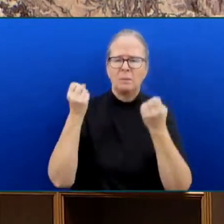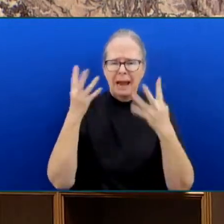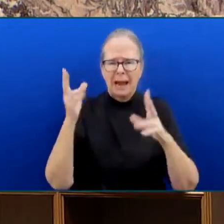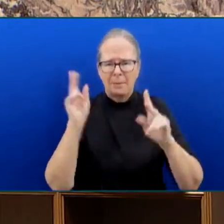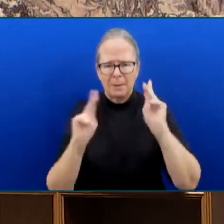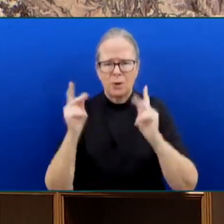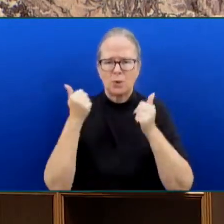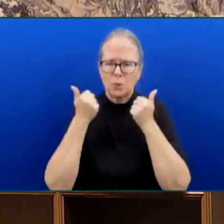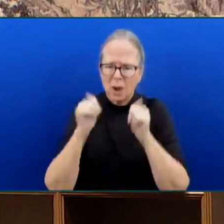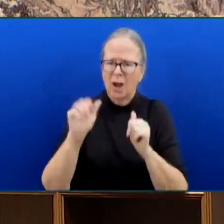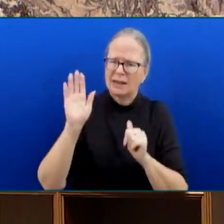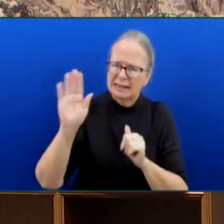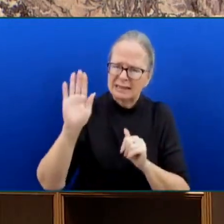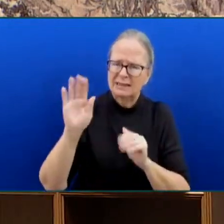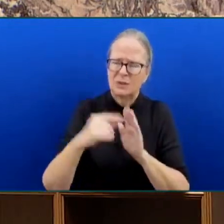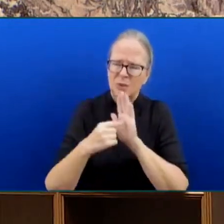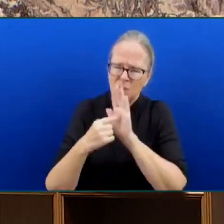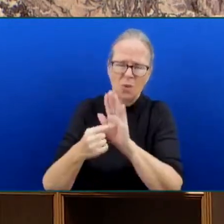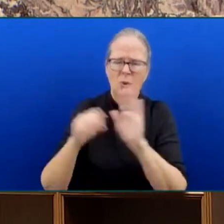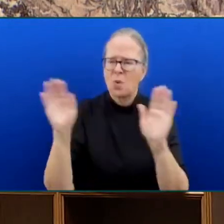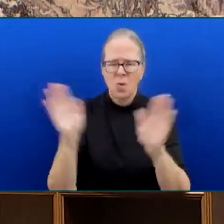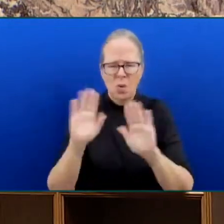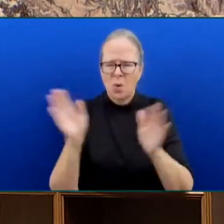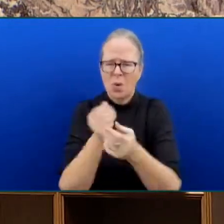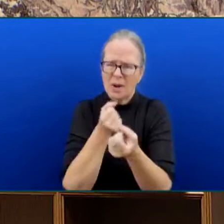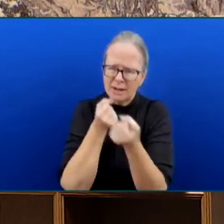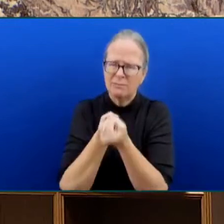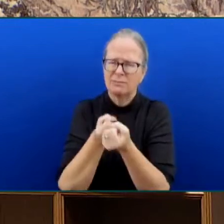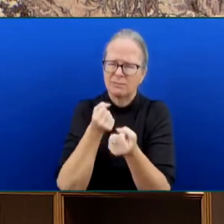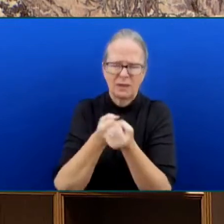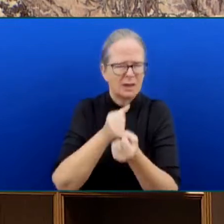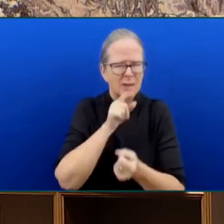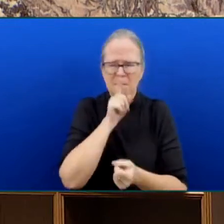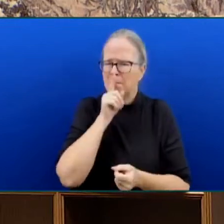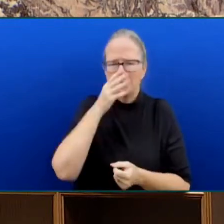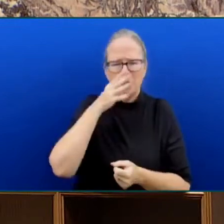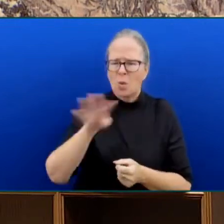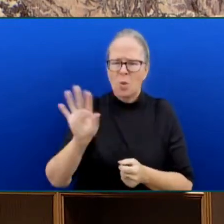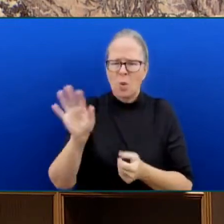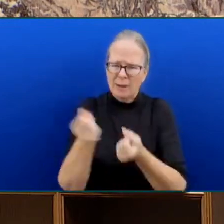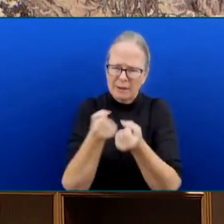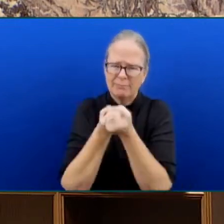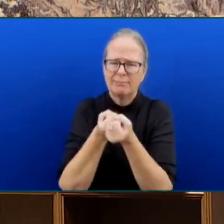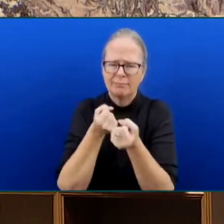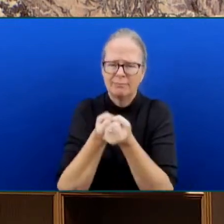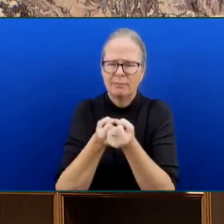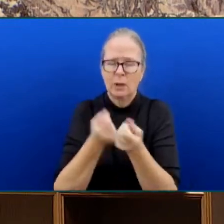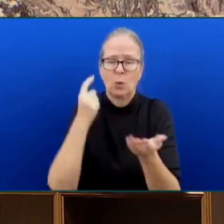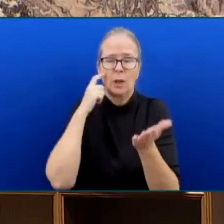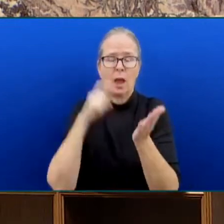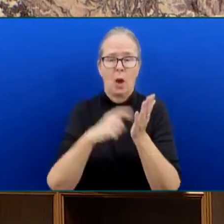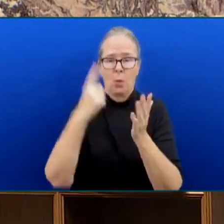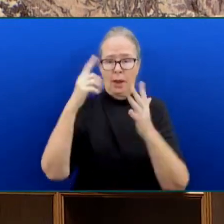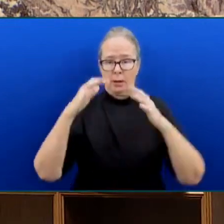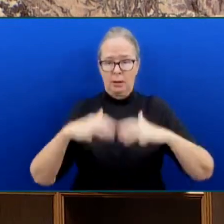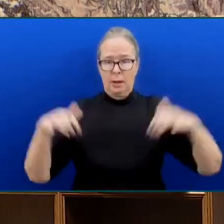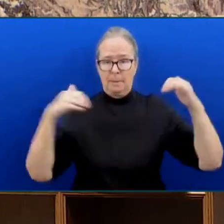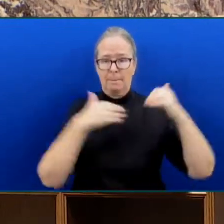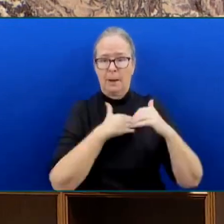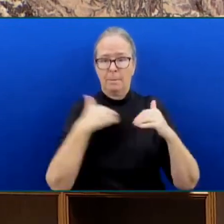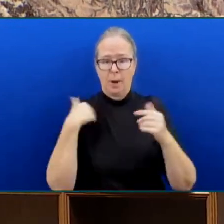alone. I want to recognize one member in particular across the aisle, the Minister of Advanced